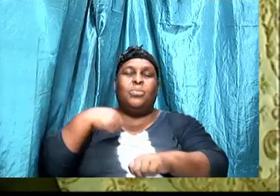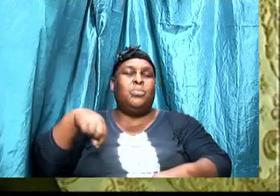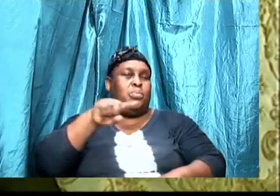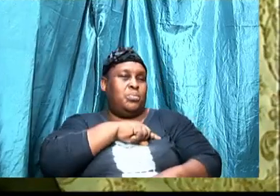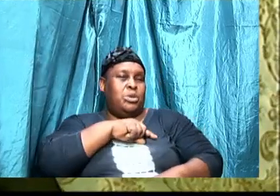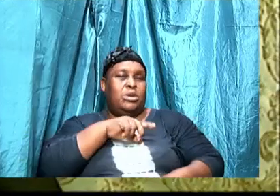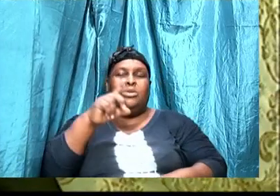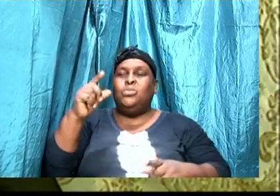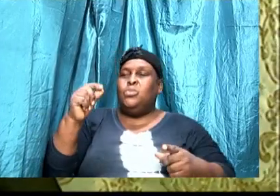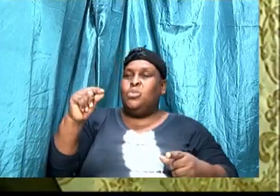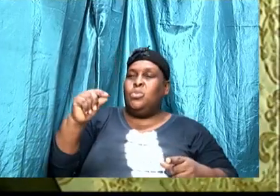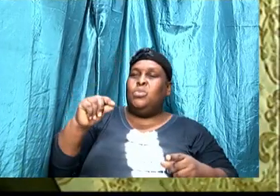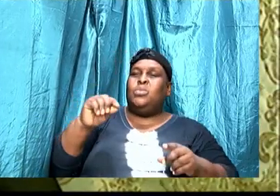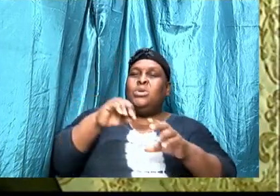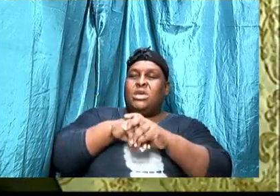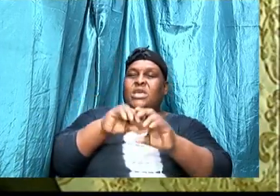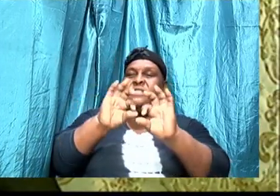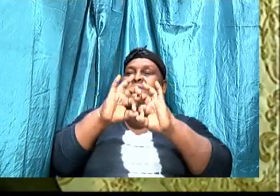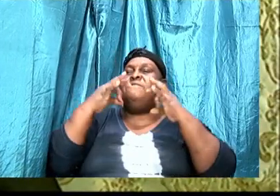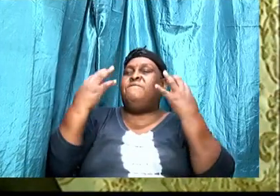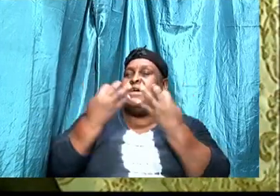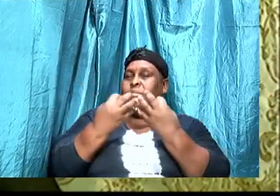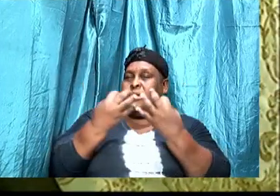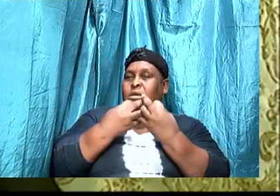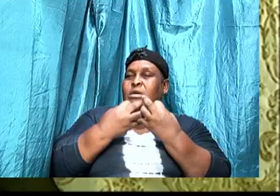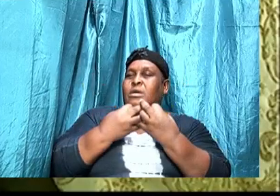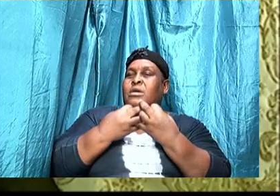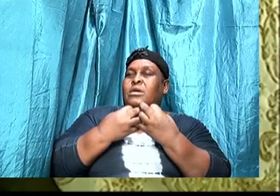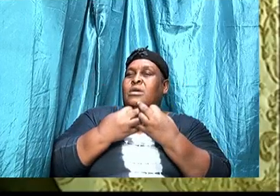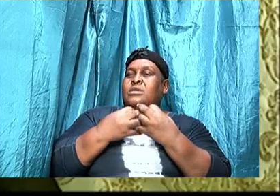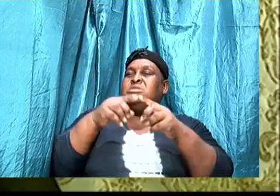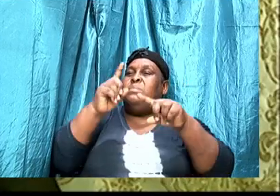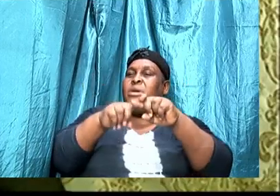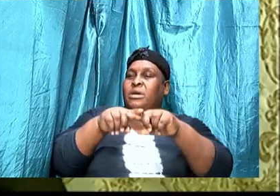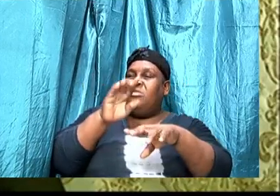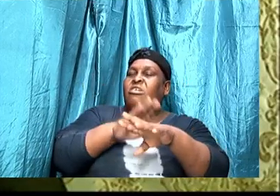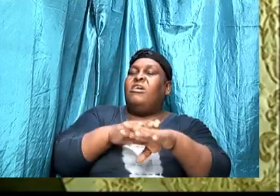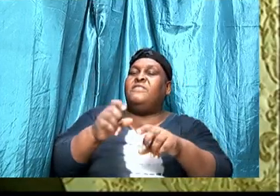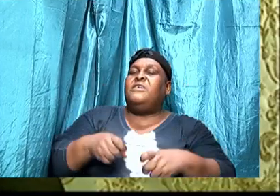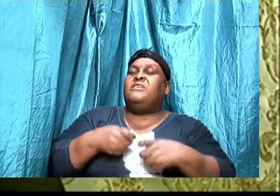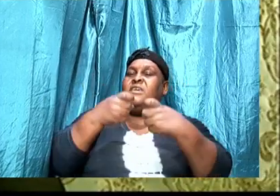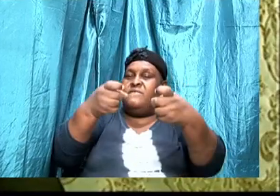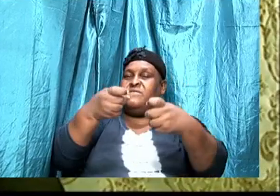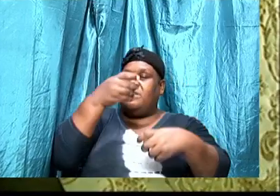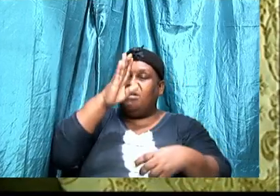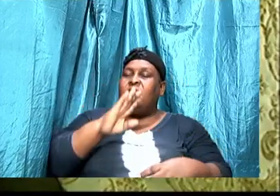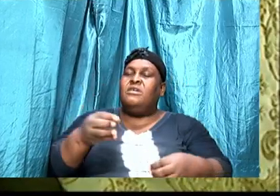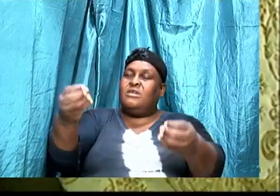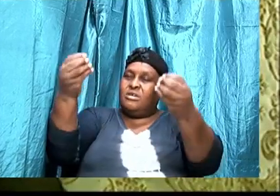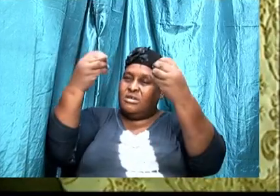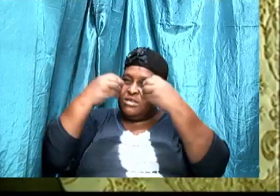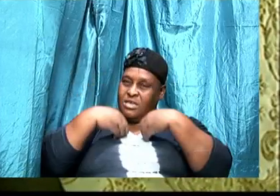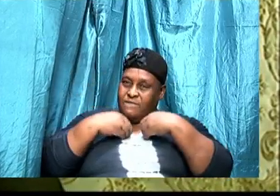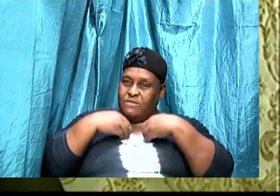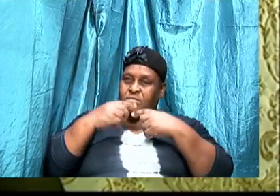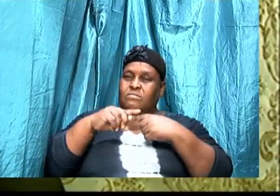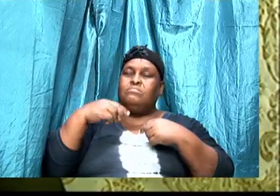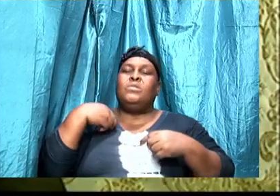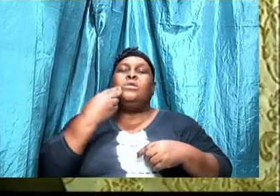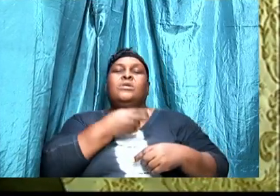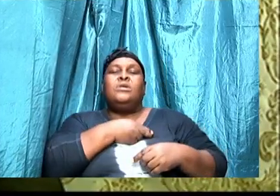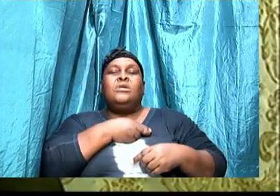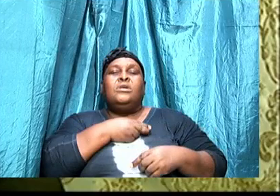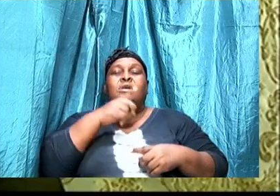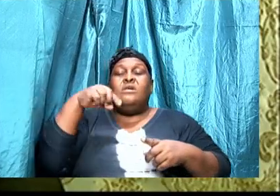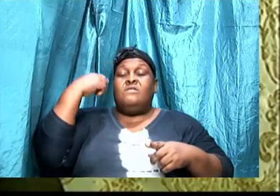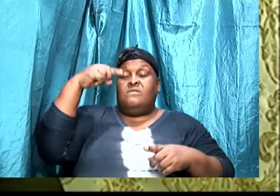is dictated by the gift that God has really given unto us. And so it would be foolish for me, you know,